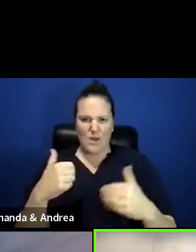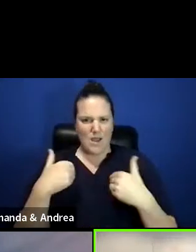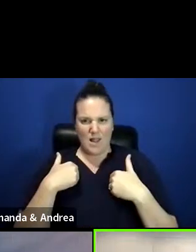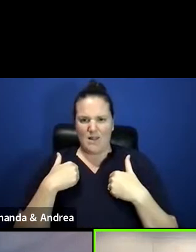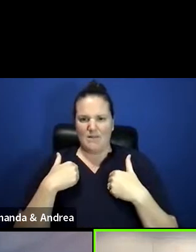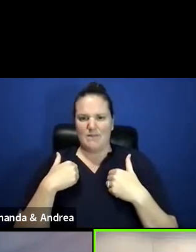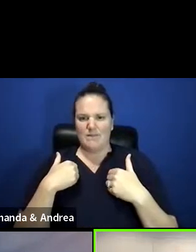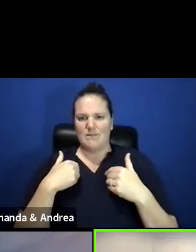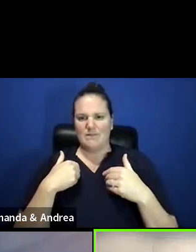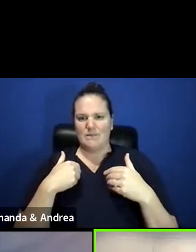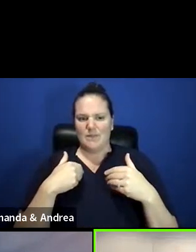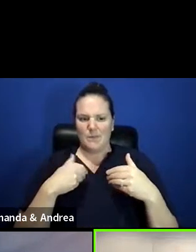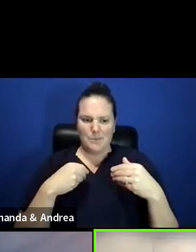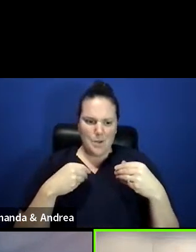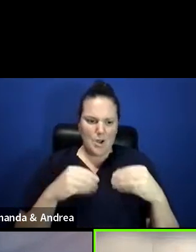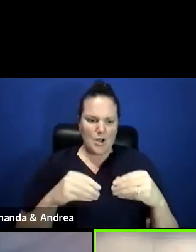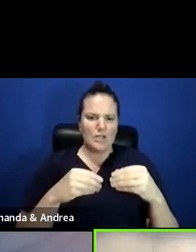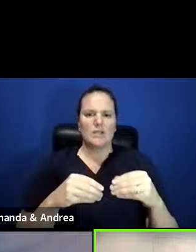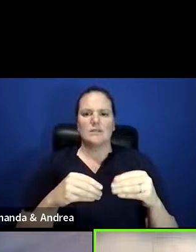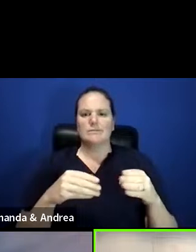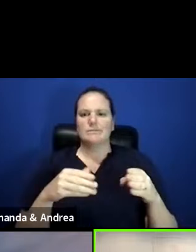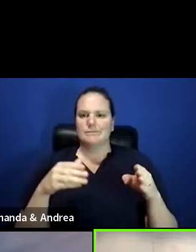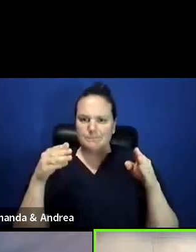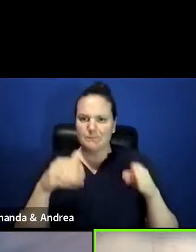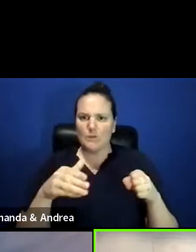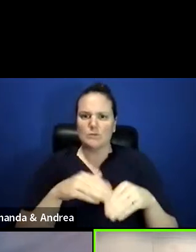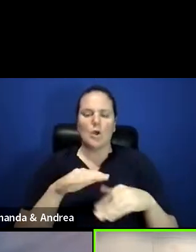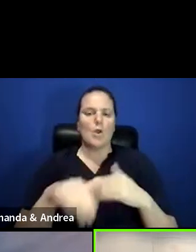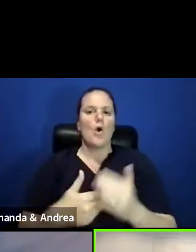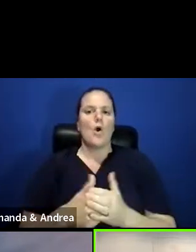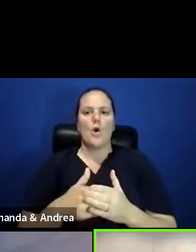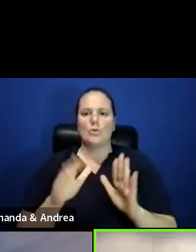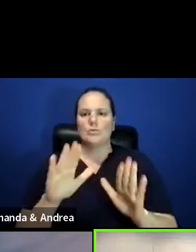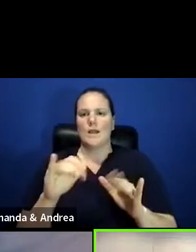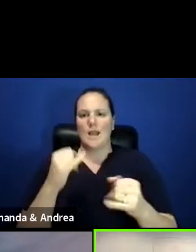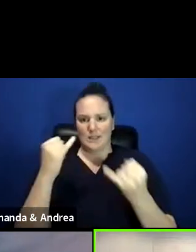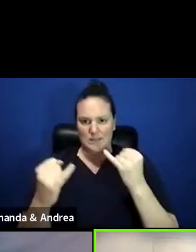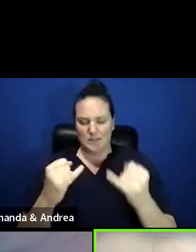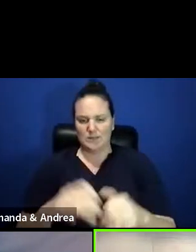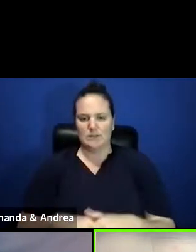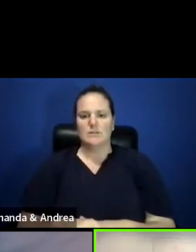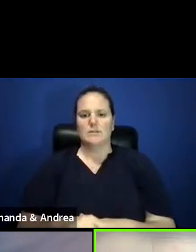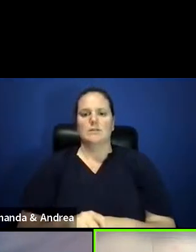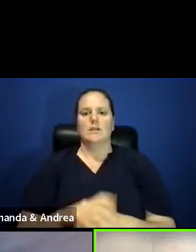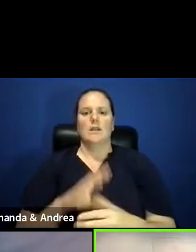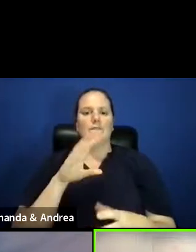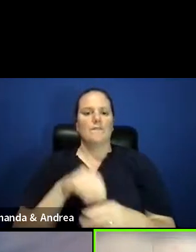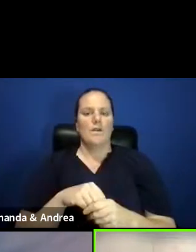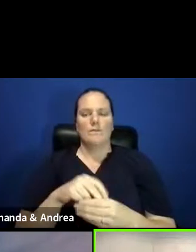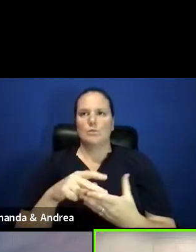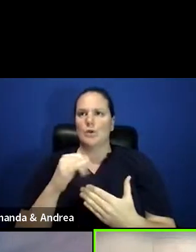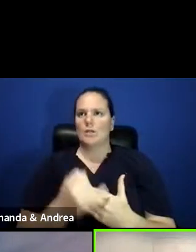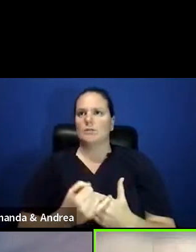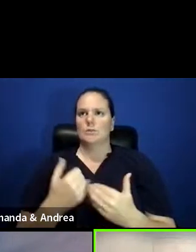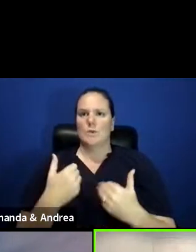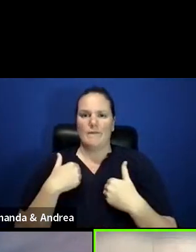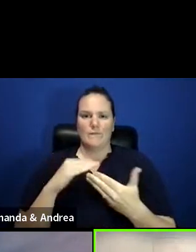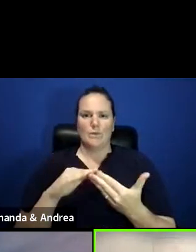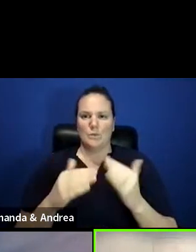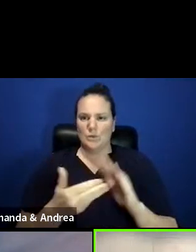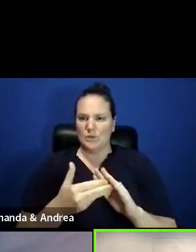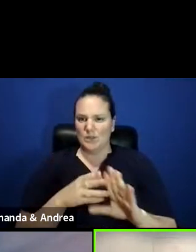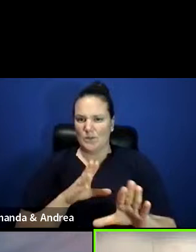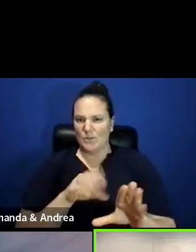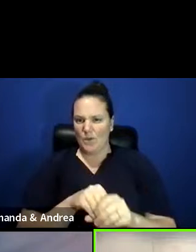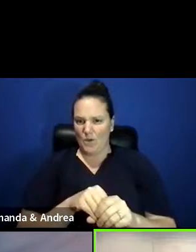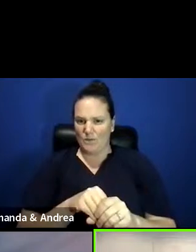the market cornered on all great ideas. I've been a part of projects where we'd have the community come in and